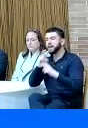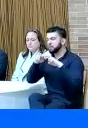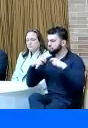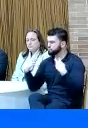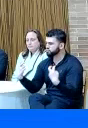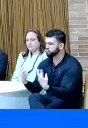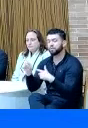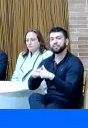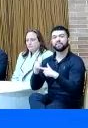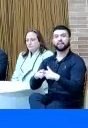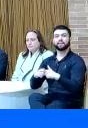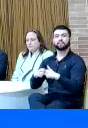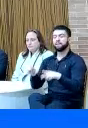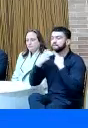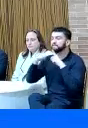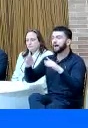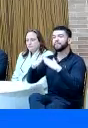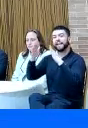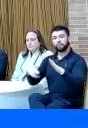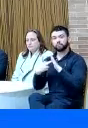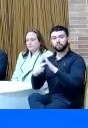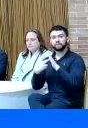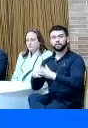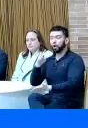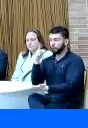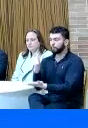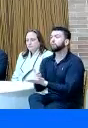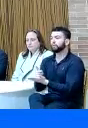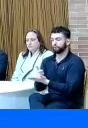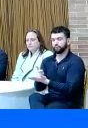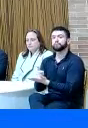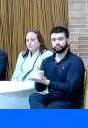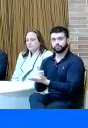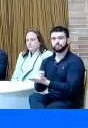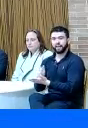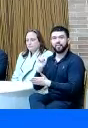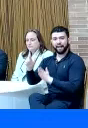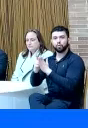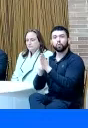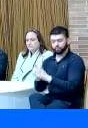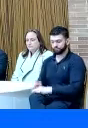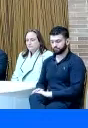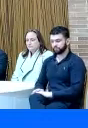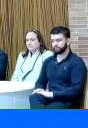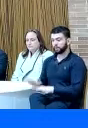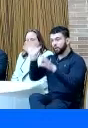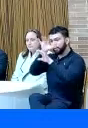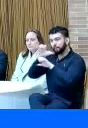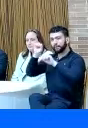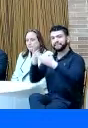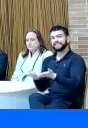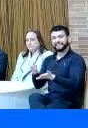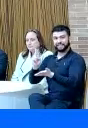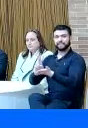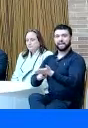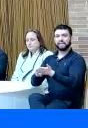April led to the house approving the bill by a vote of 250 to 172 Johnson